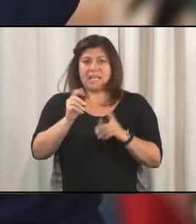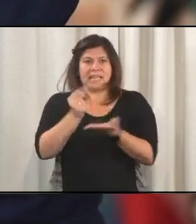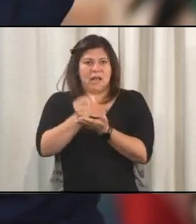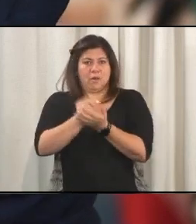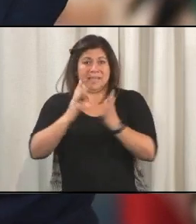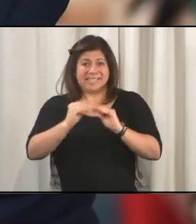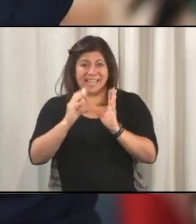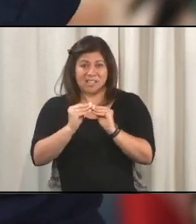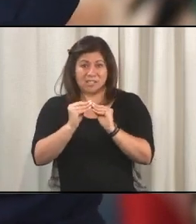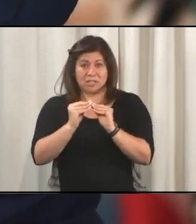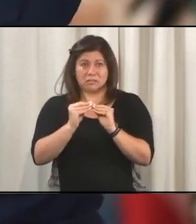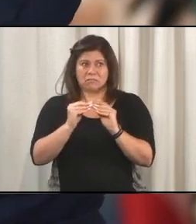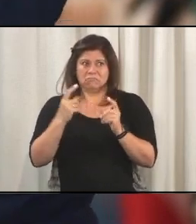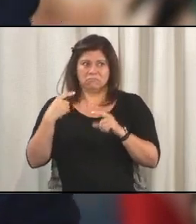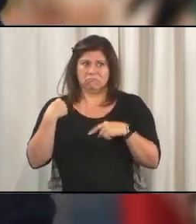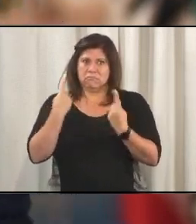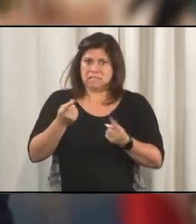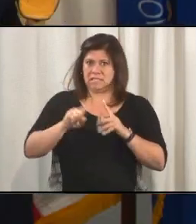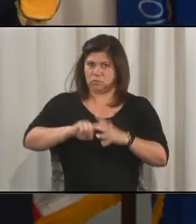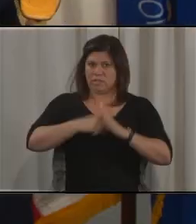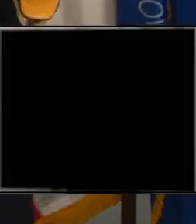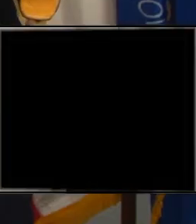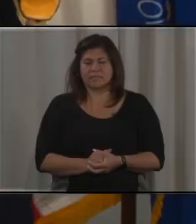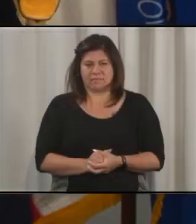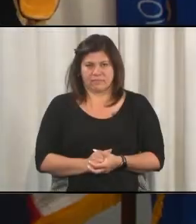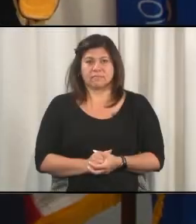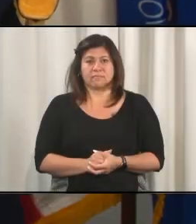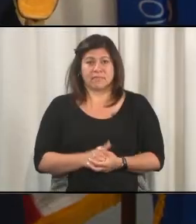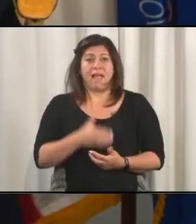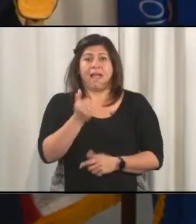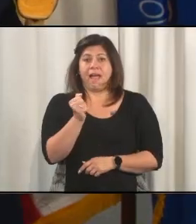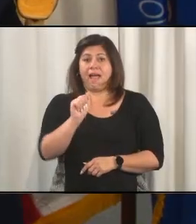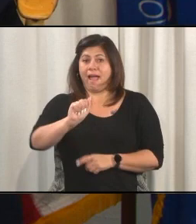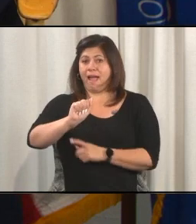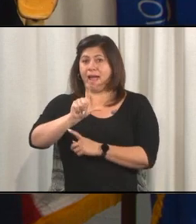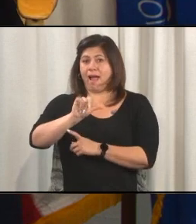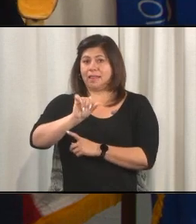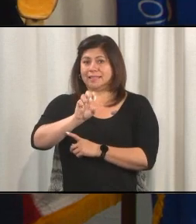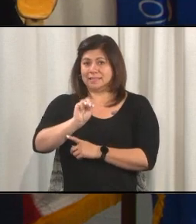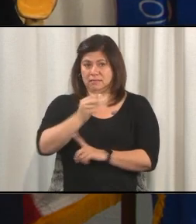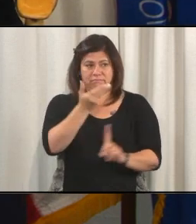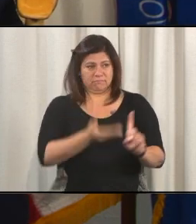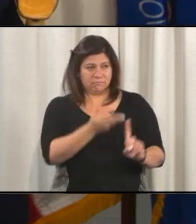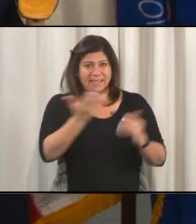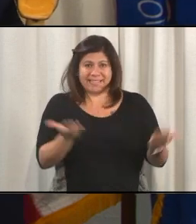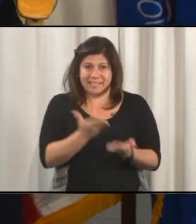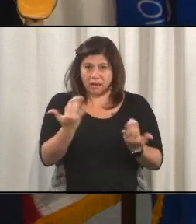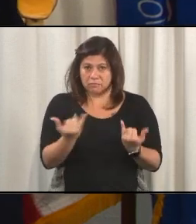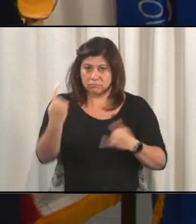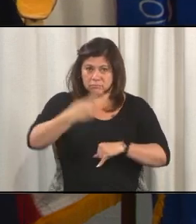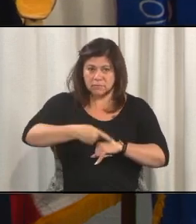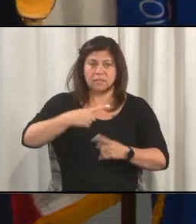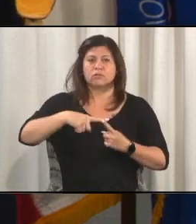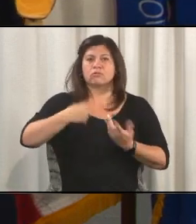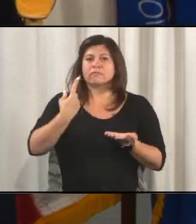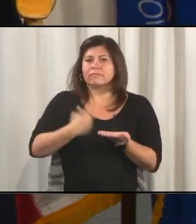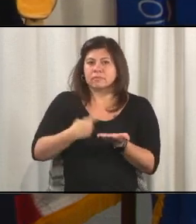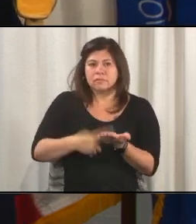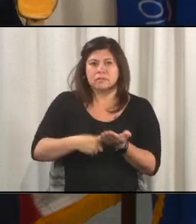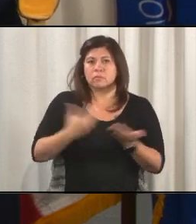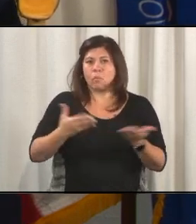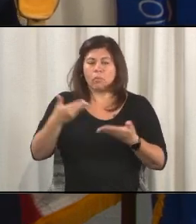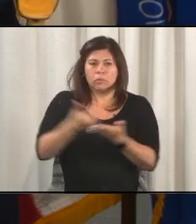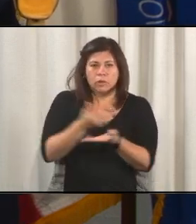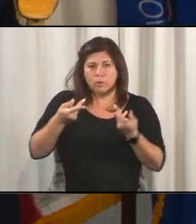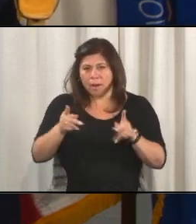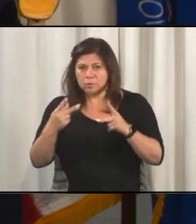since we launched the program weeks ago. Alison is here today to discuss new opportunities we have coming online to assist